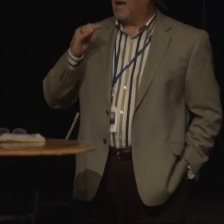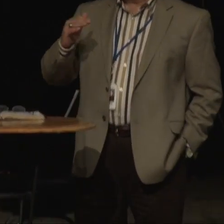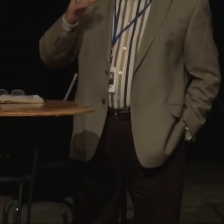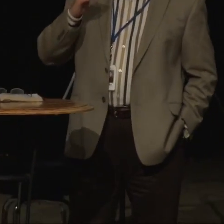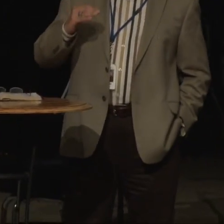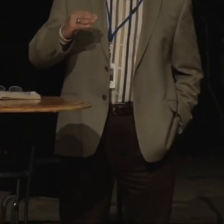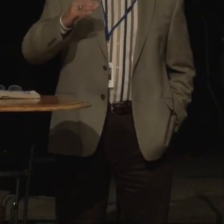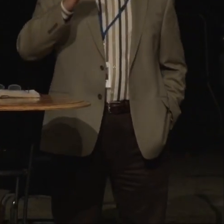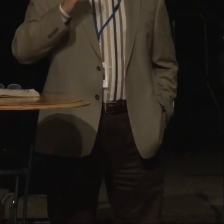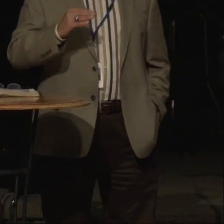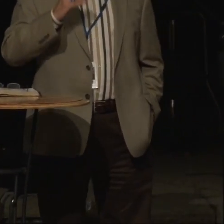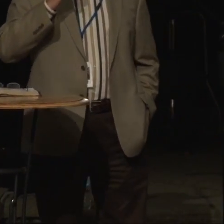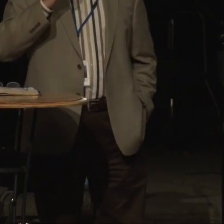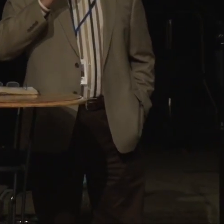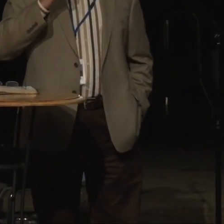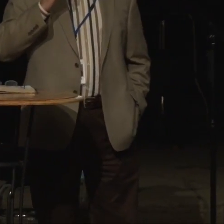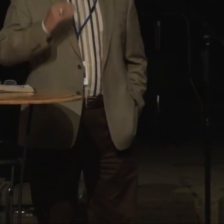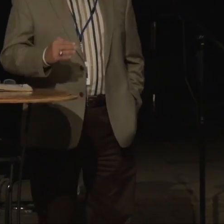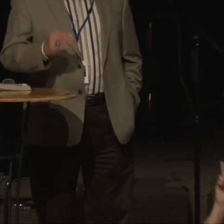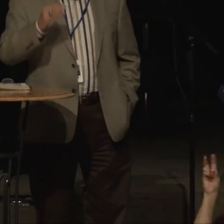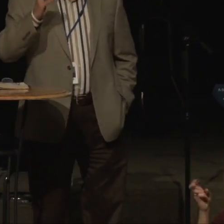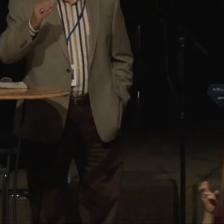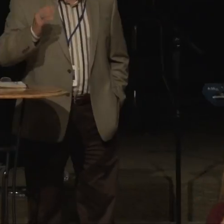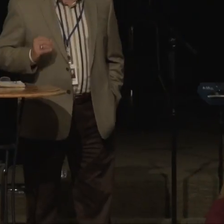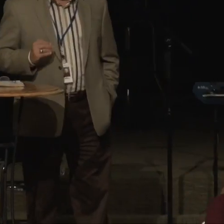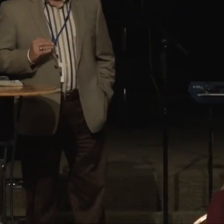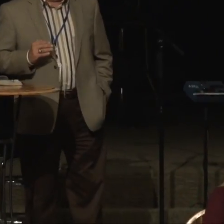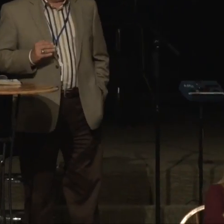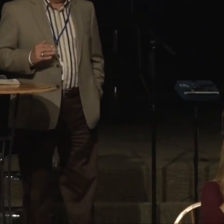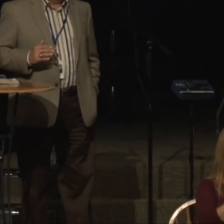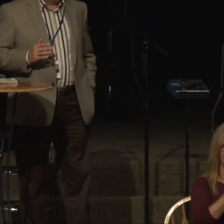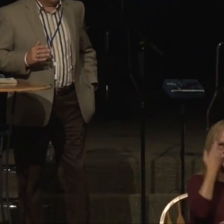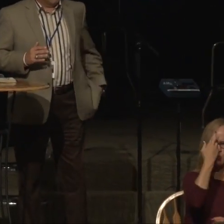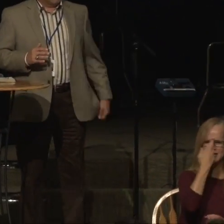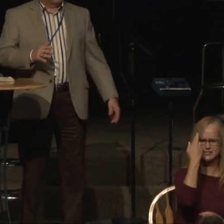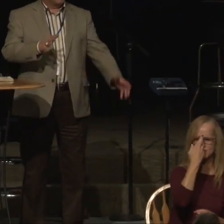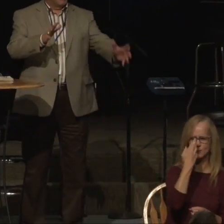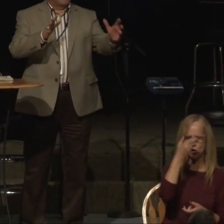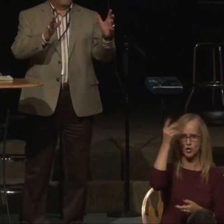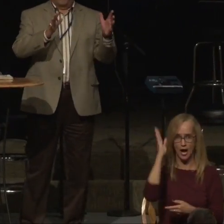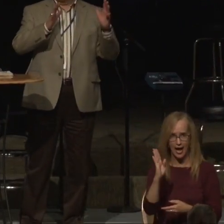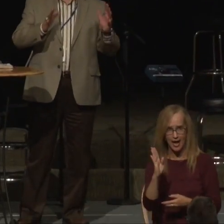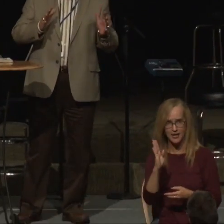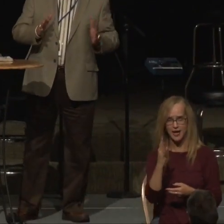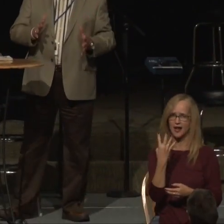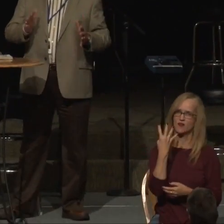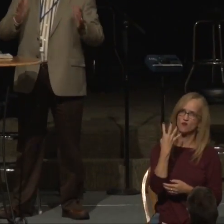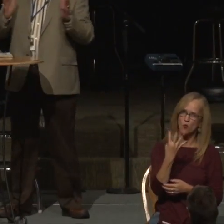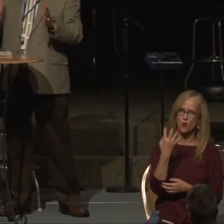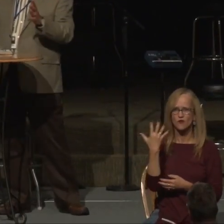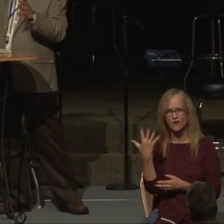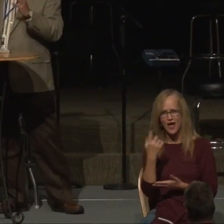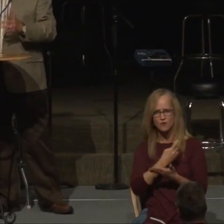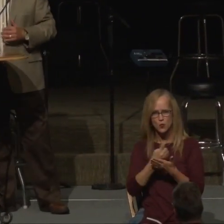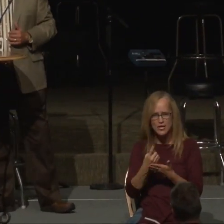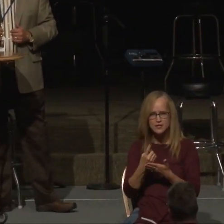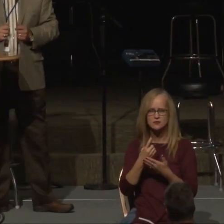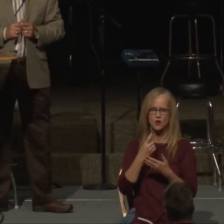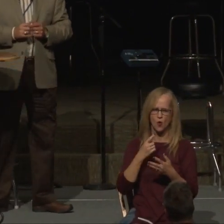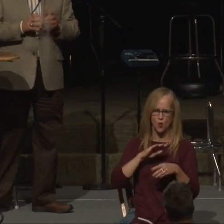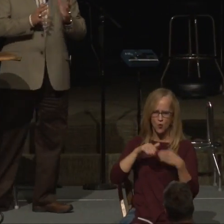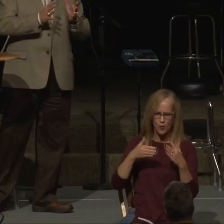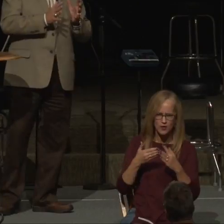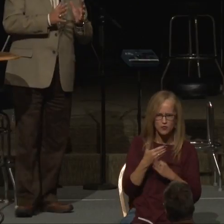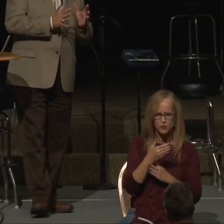I titled the series Our Unreasonable God. And I spent 4 or 5 weeks going through several